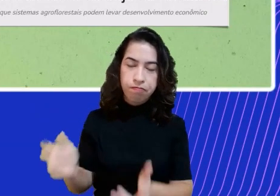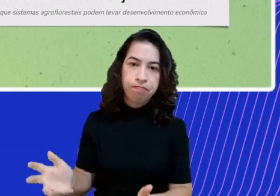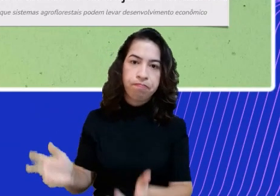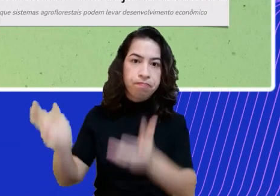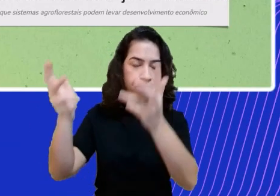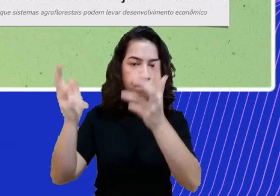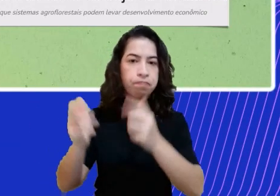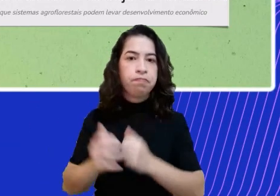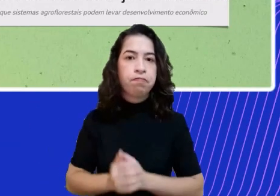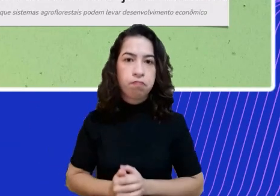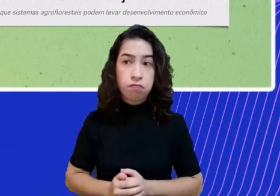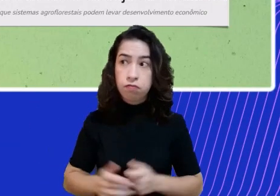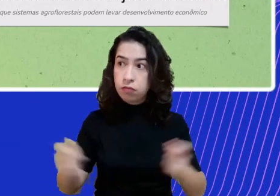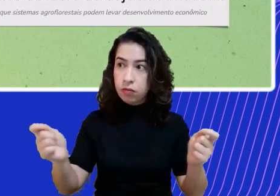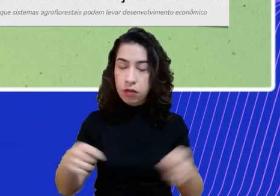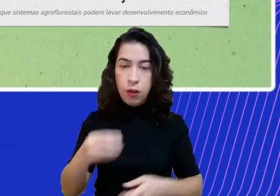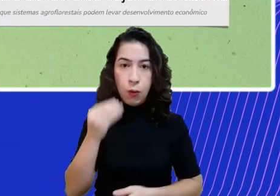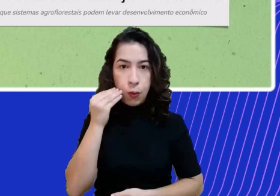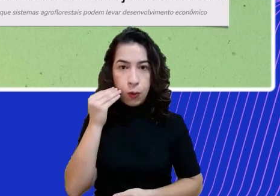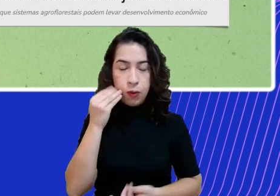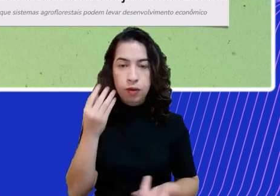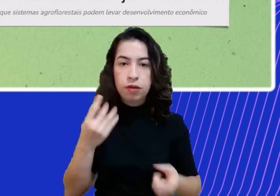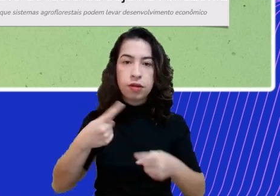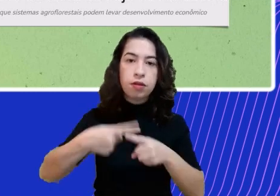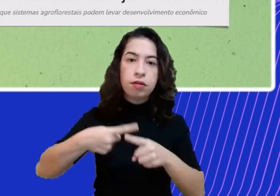we can have a huge opportunity.